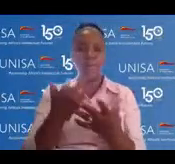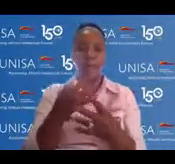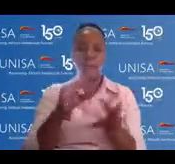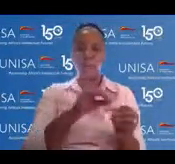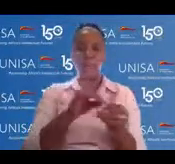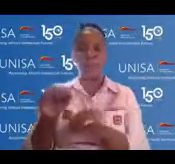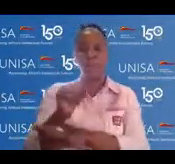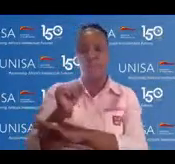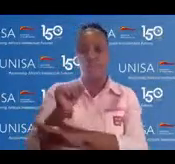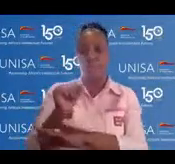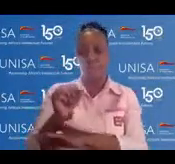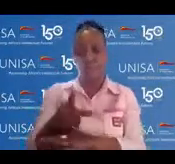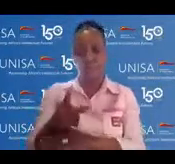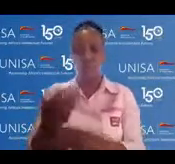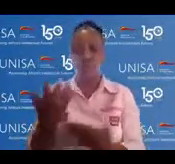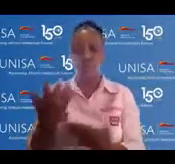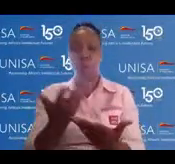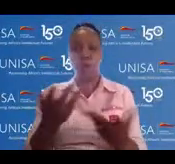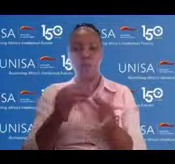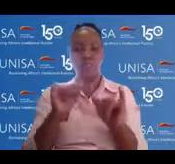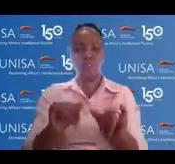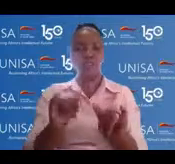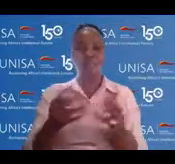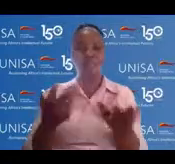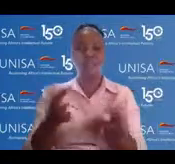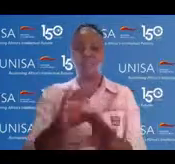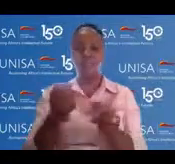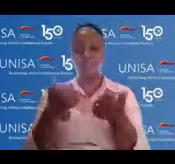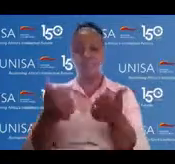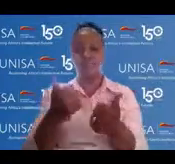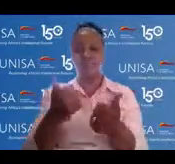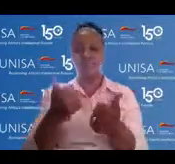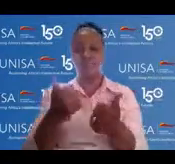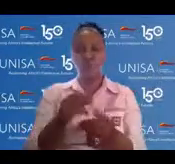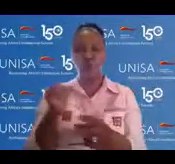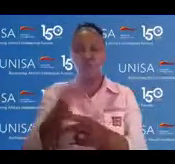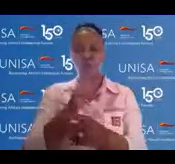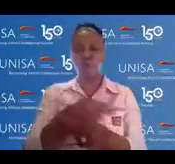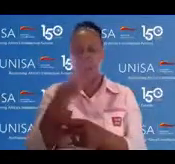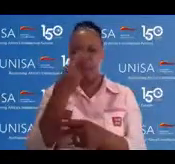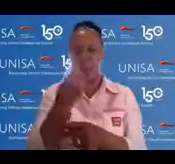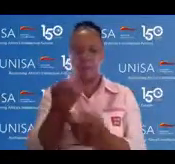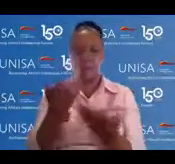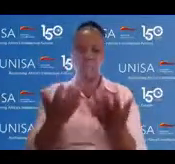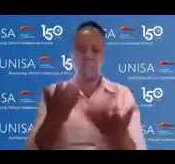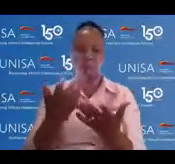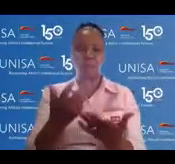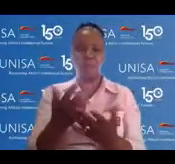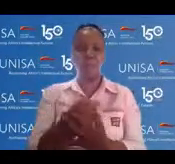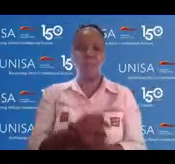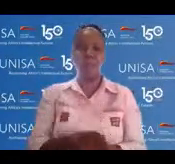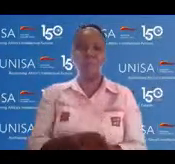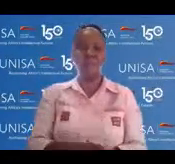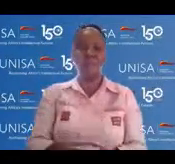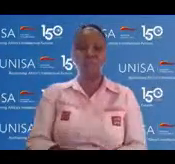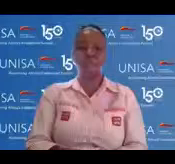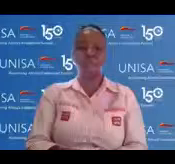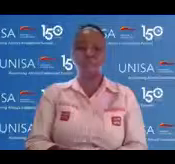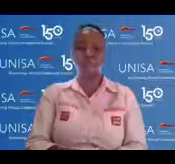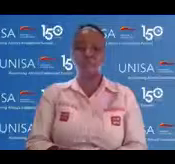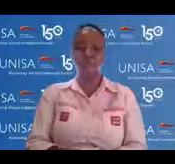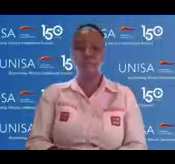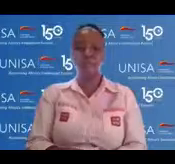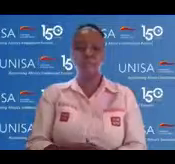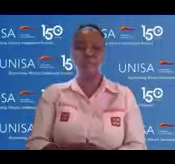where I'm sitting is probably not very good. It looks a bit dark actually. So this is a common little error that you will see. Okay guys, so that's really how